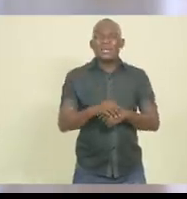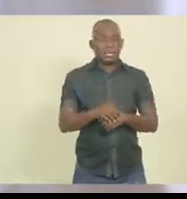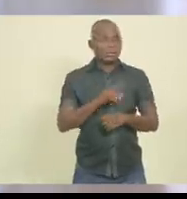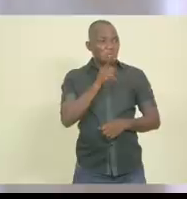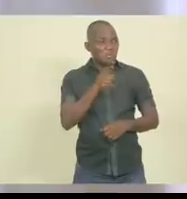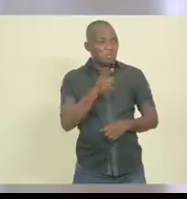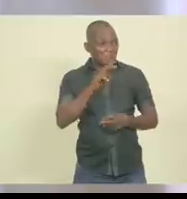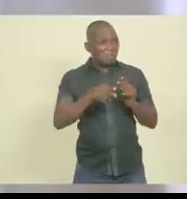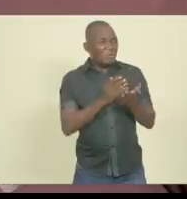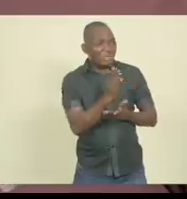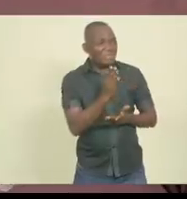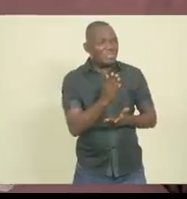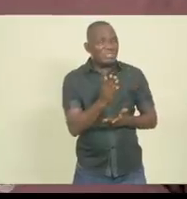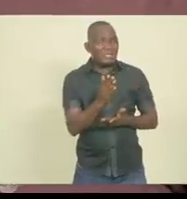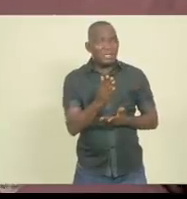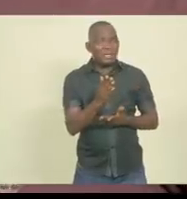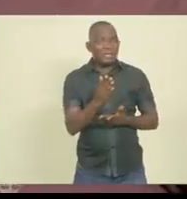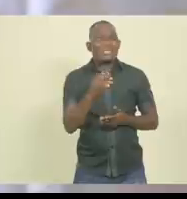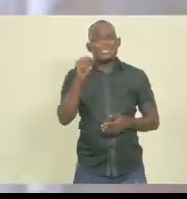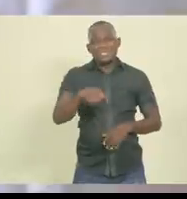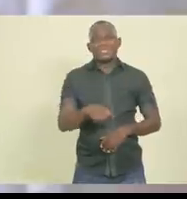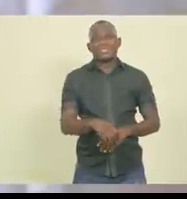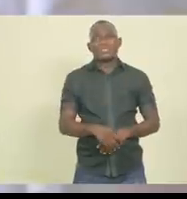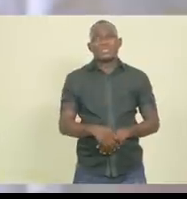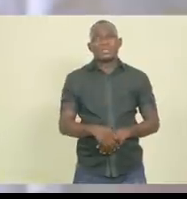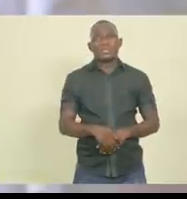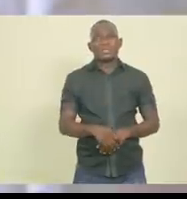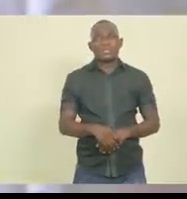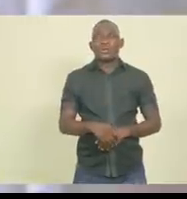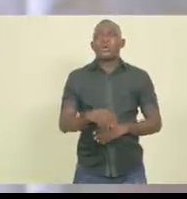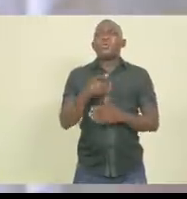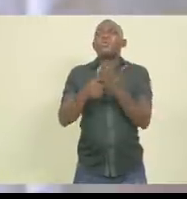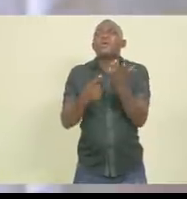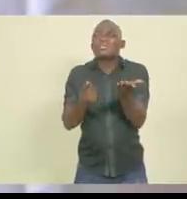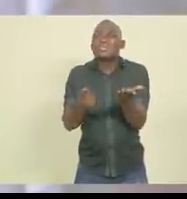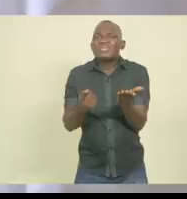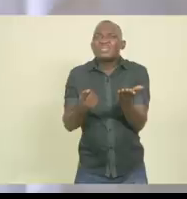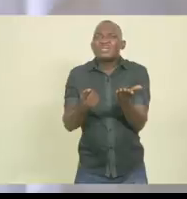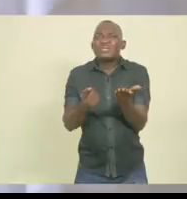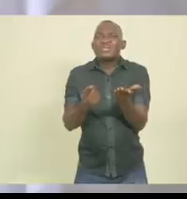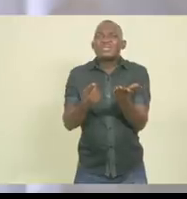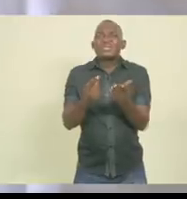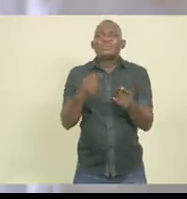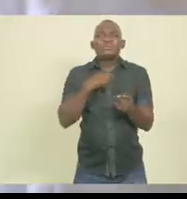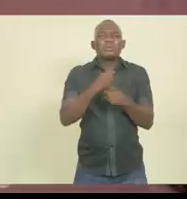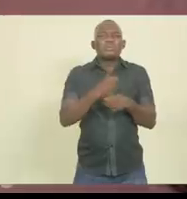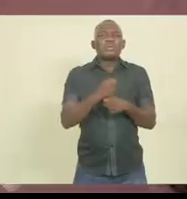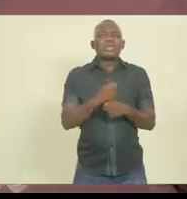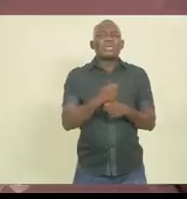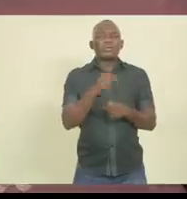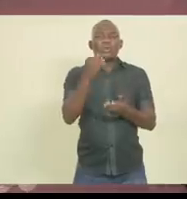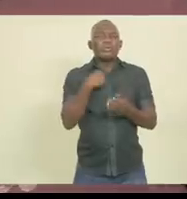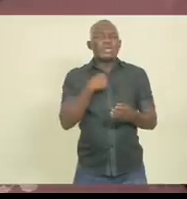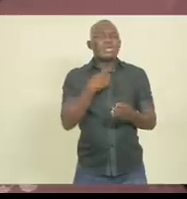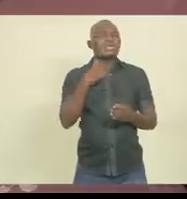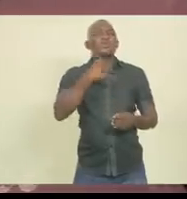sure you have the right number? I'm sorry, Didi. For what exactly? For standing me up and making me look stupid?